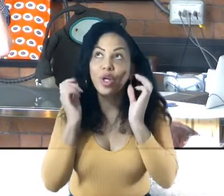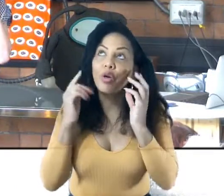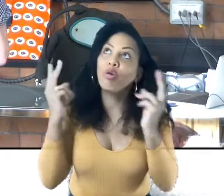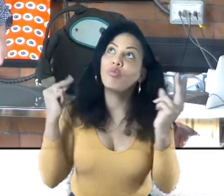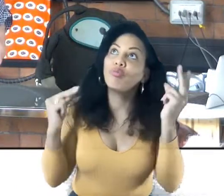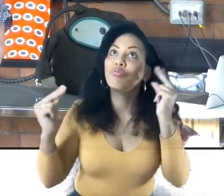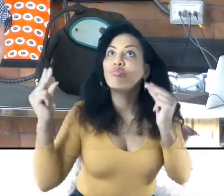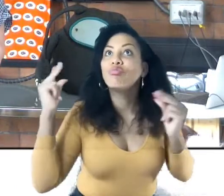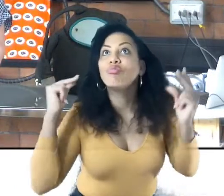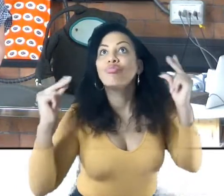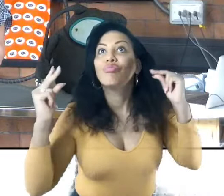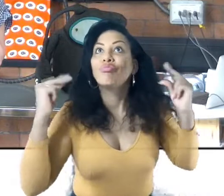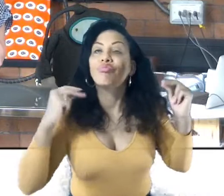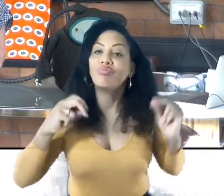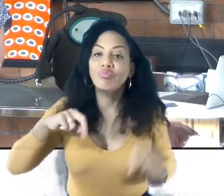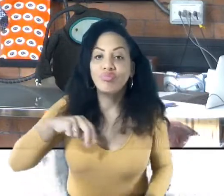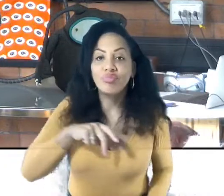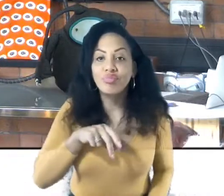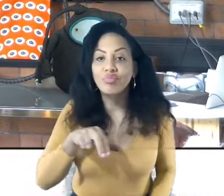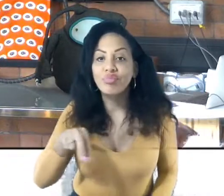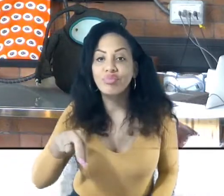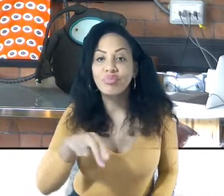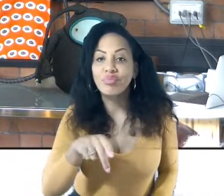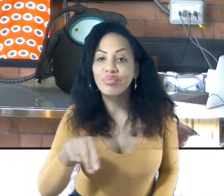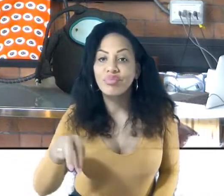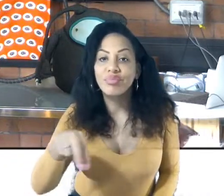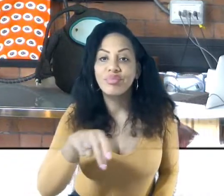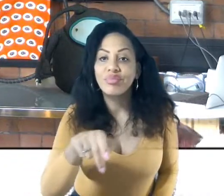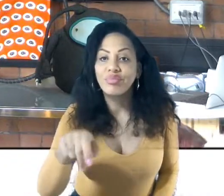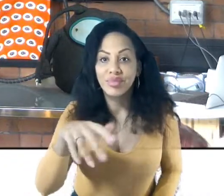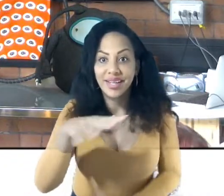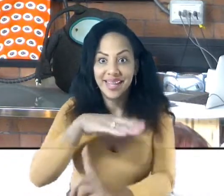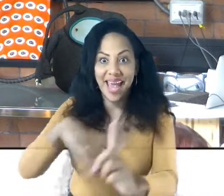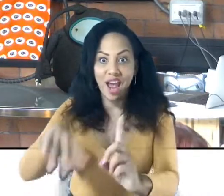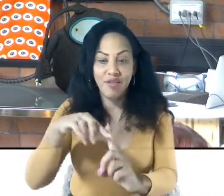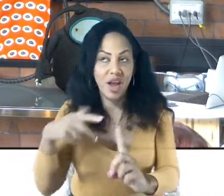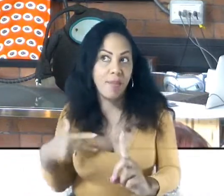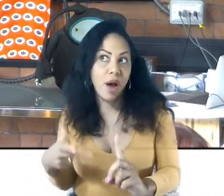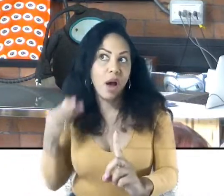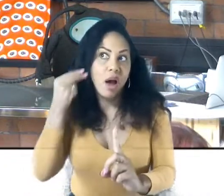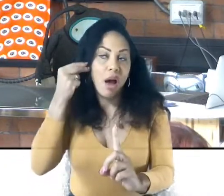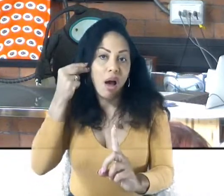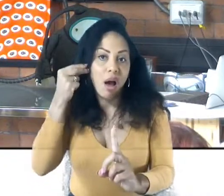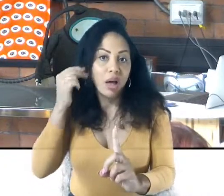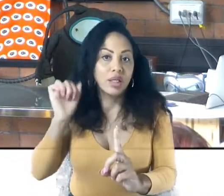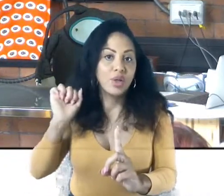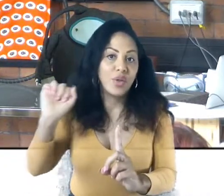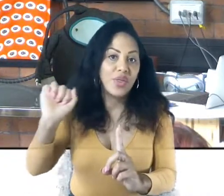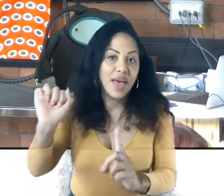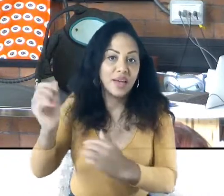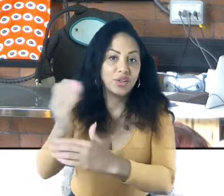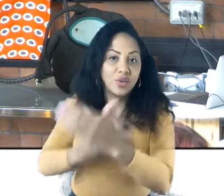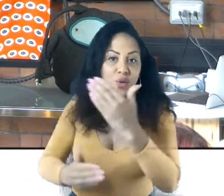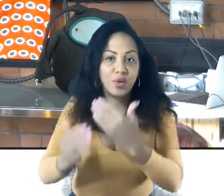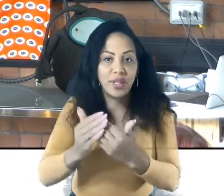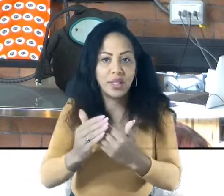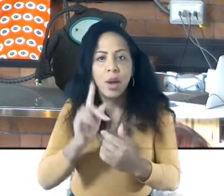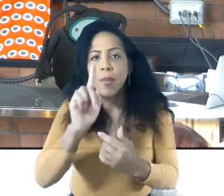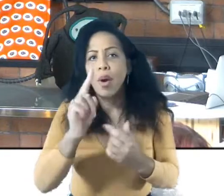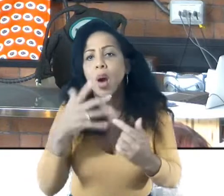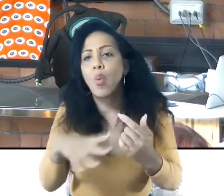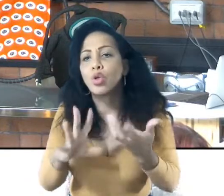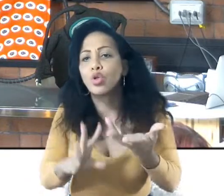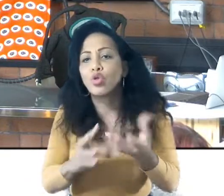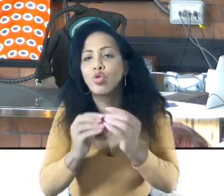songs. But also that there's an interactive digital version online. So you